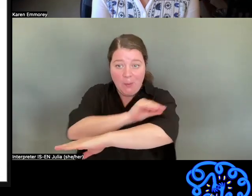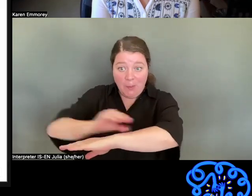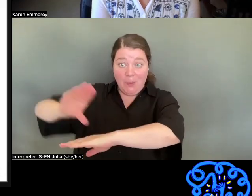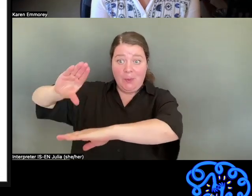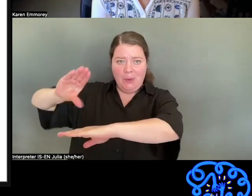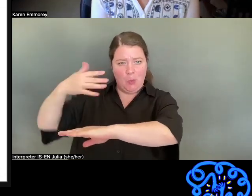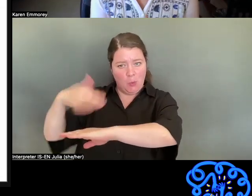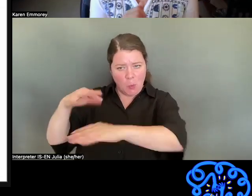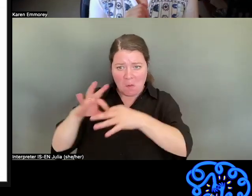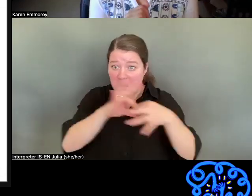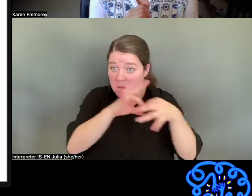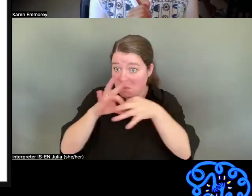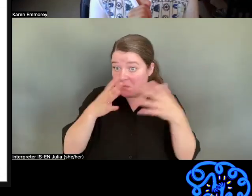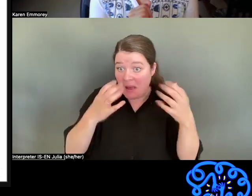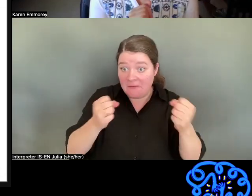that we get?